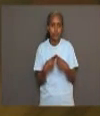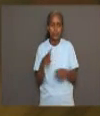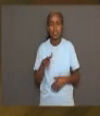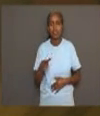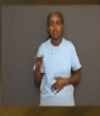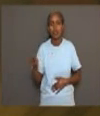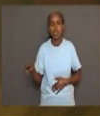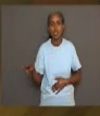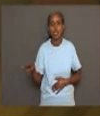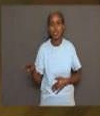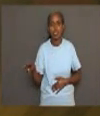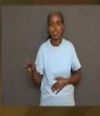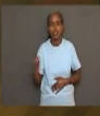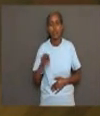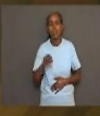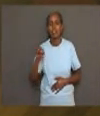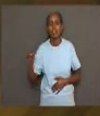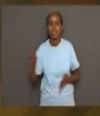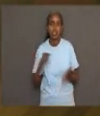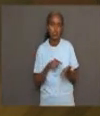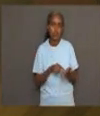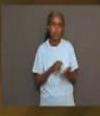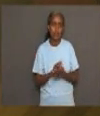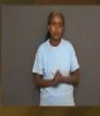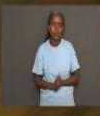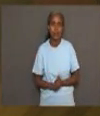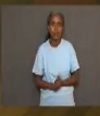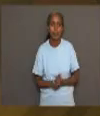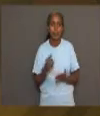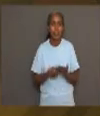multiplication of vectors by a scalar point.